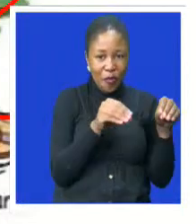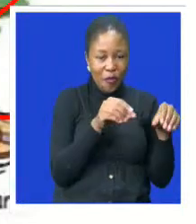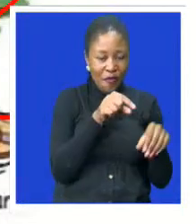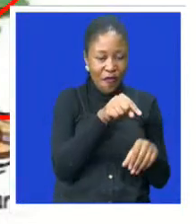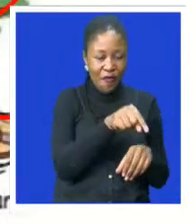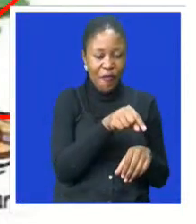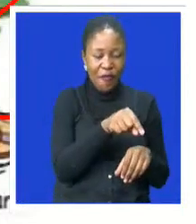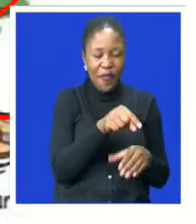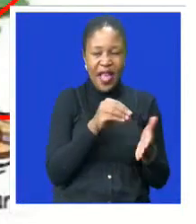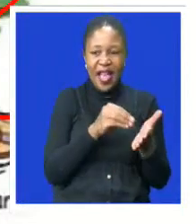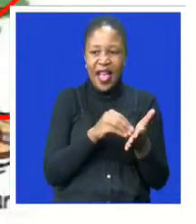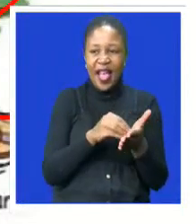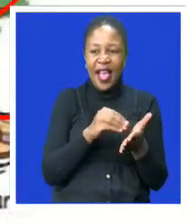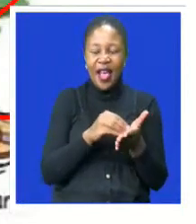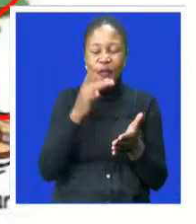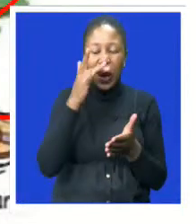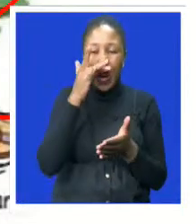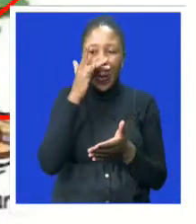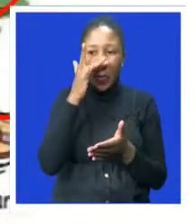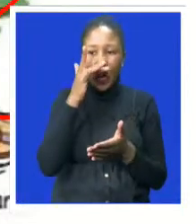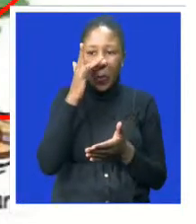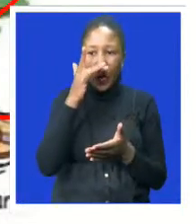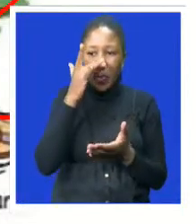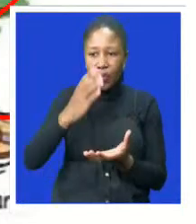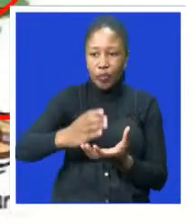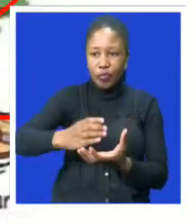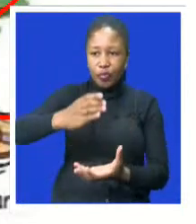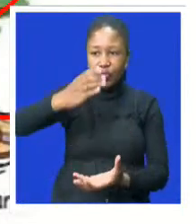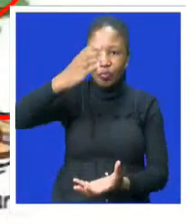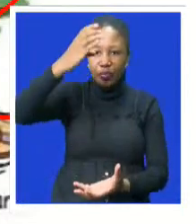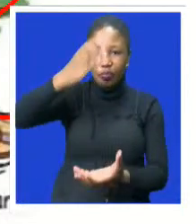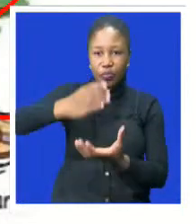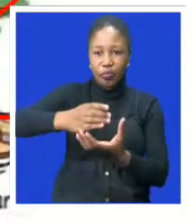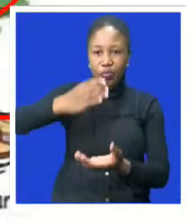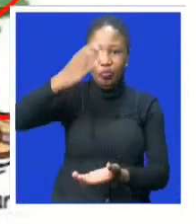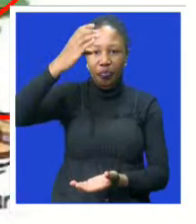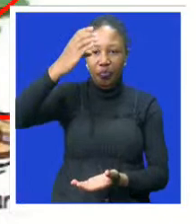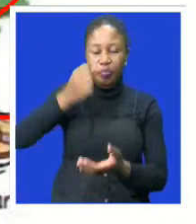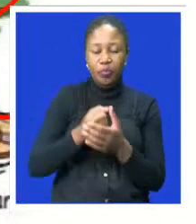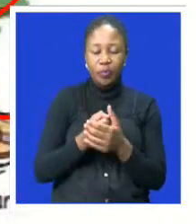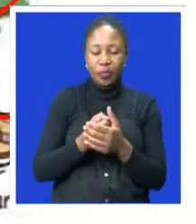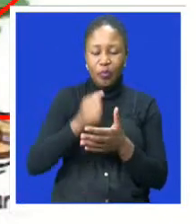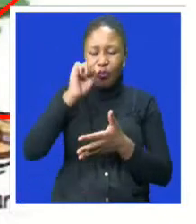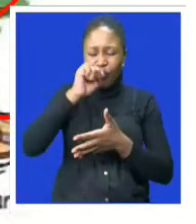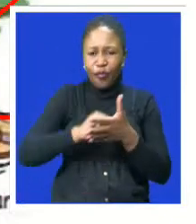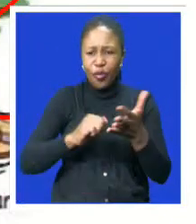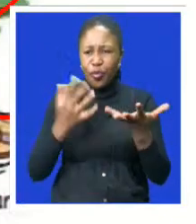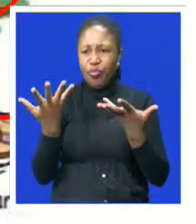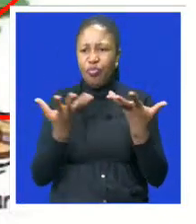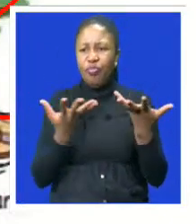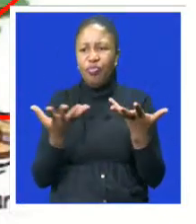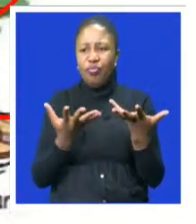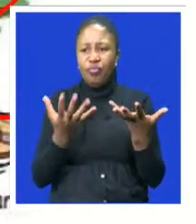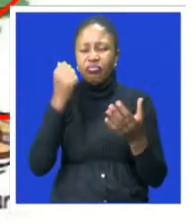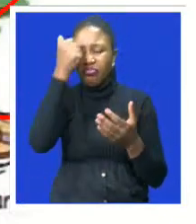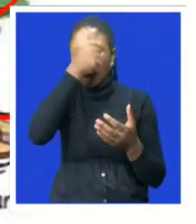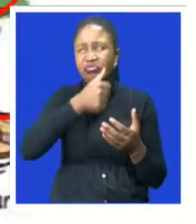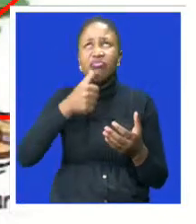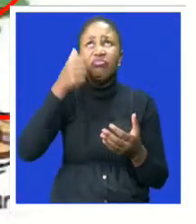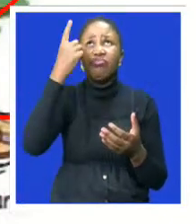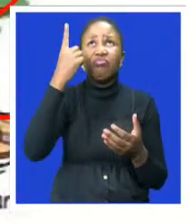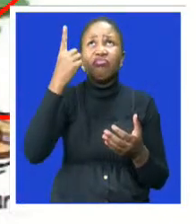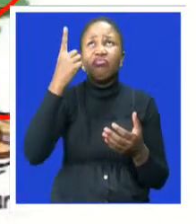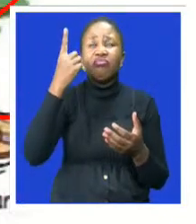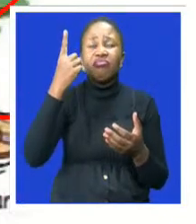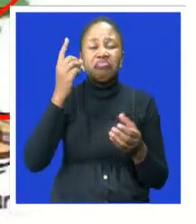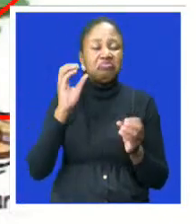pot, that is carrying that flower there. Does it come from God? No, it was